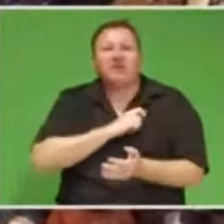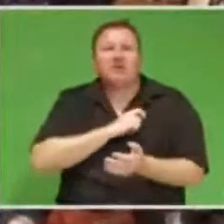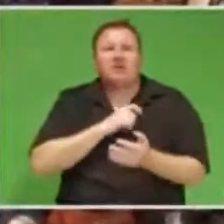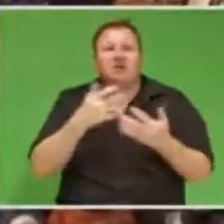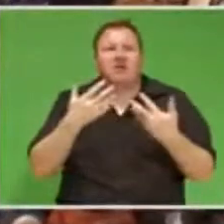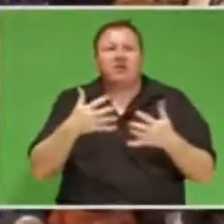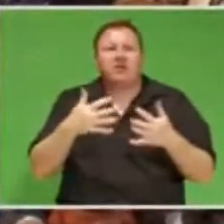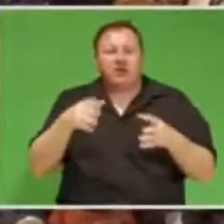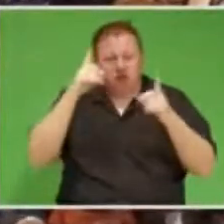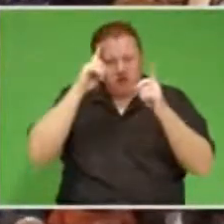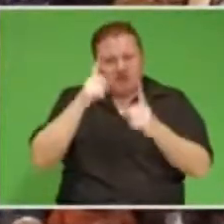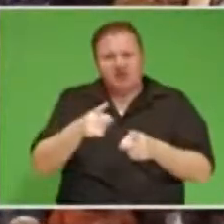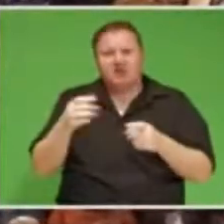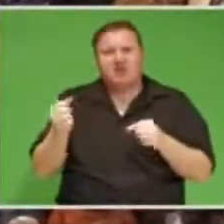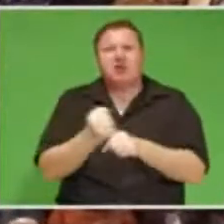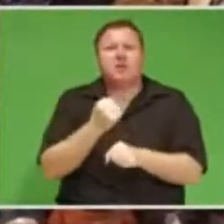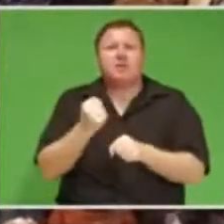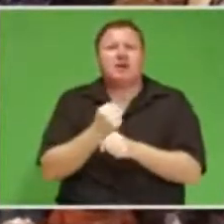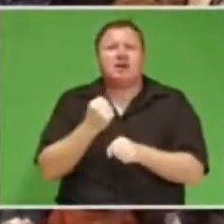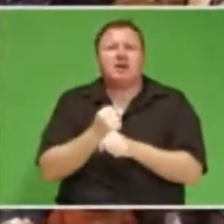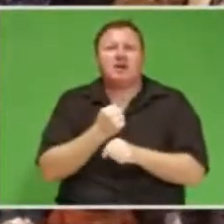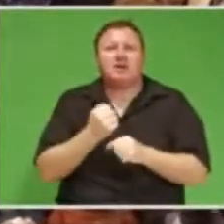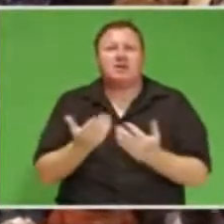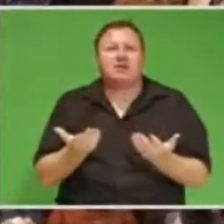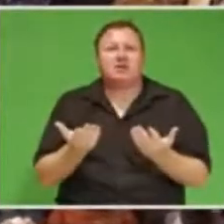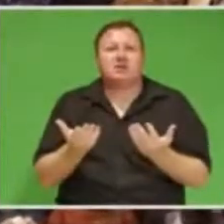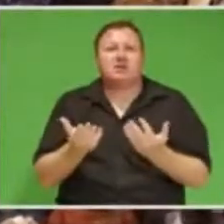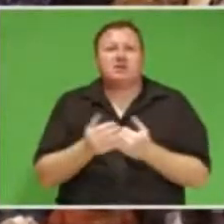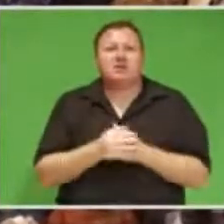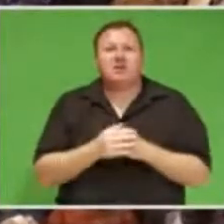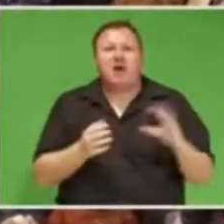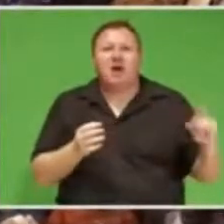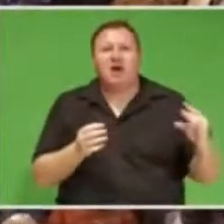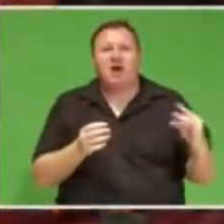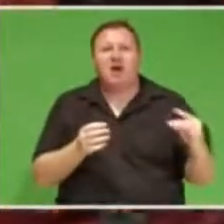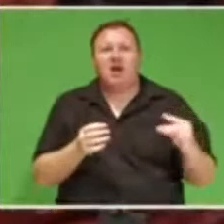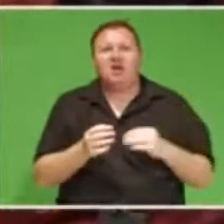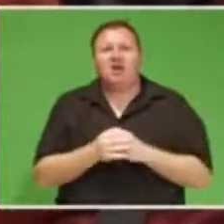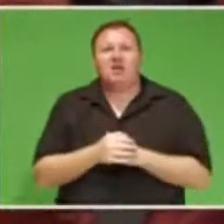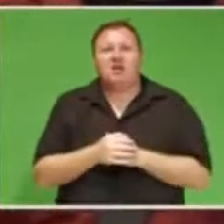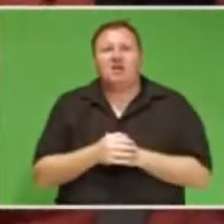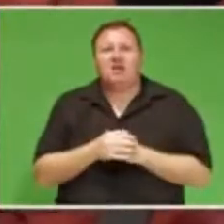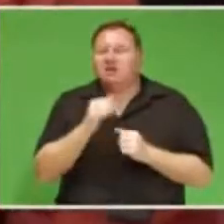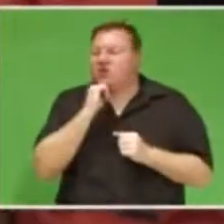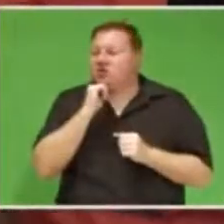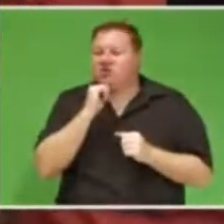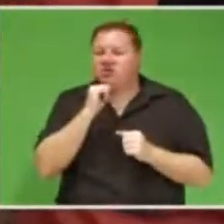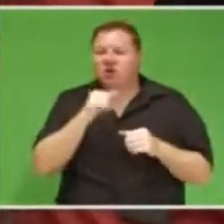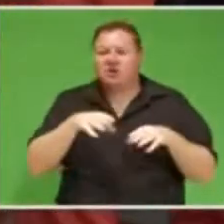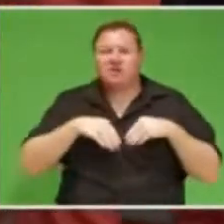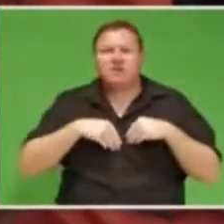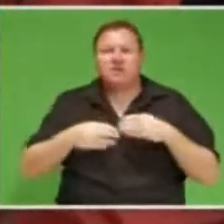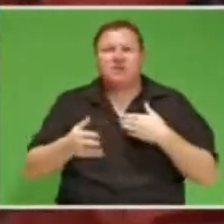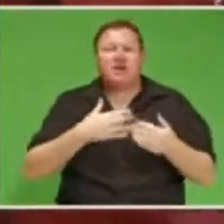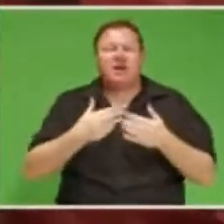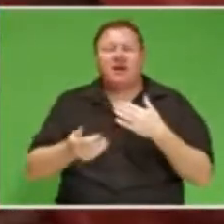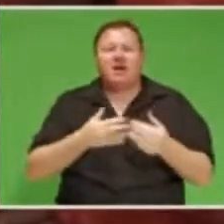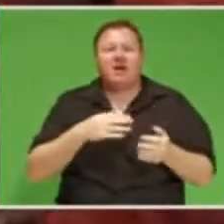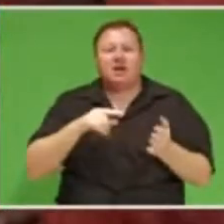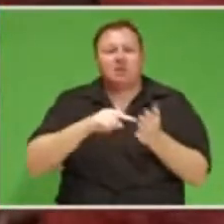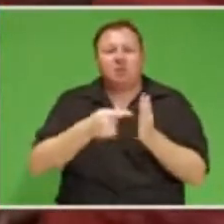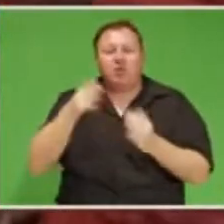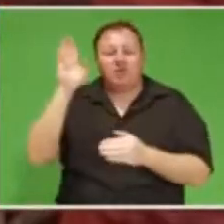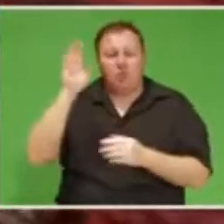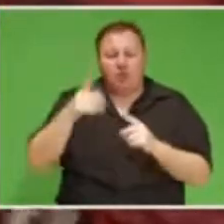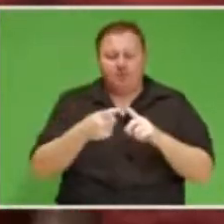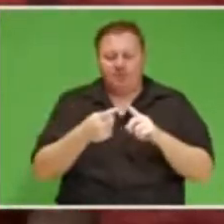made a ruling. You have already made a ruling that you are not going to take any point of order anymore. Number